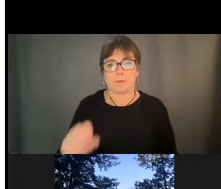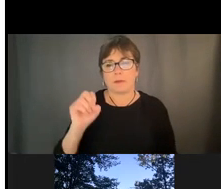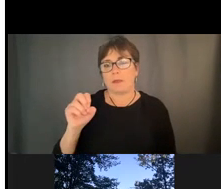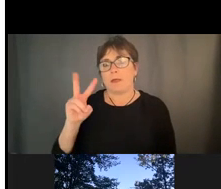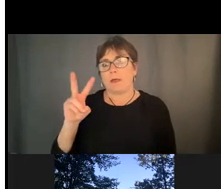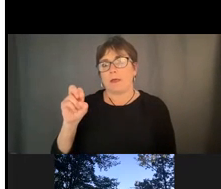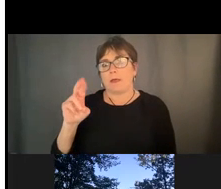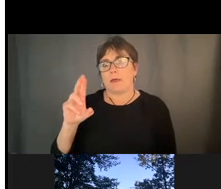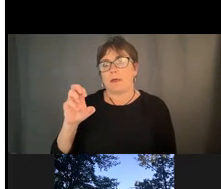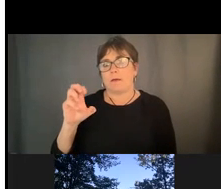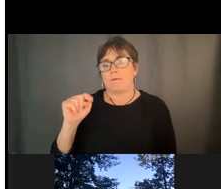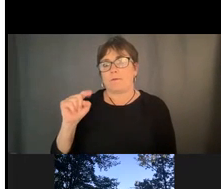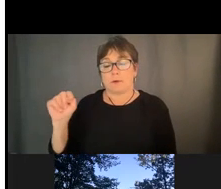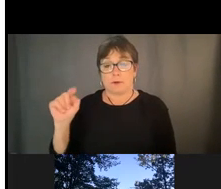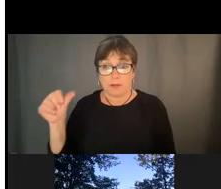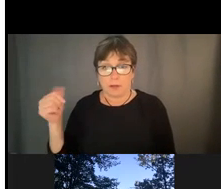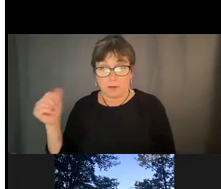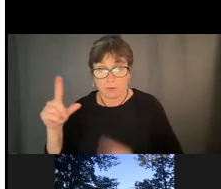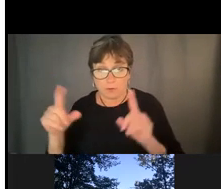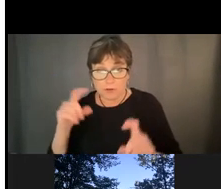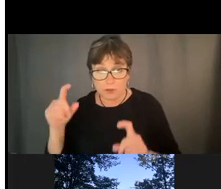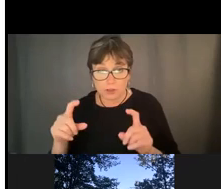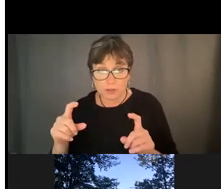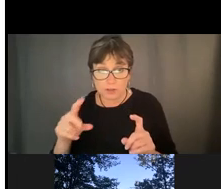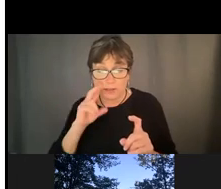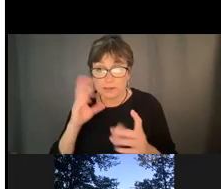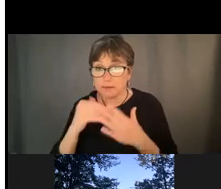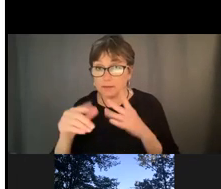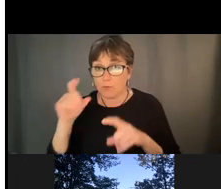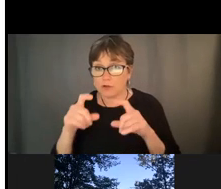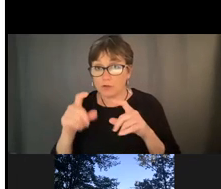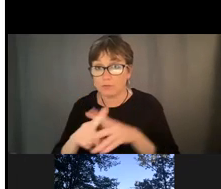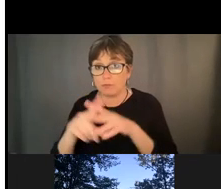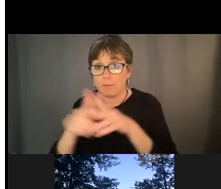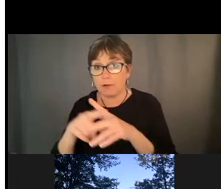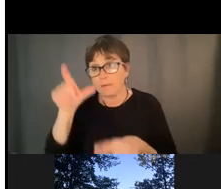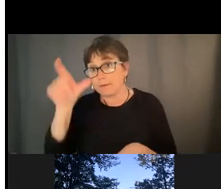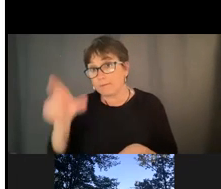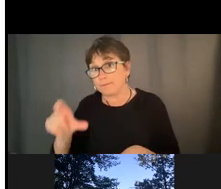Is there any other questions, Joe, that you want to address now? I see there's some in the chat.